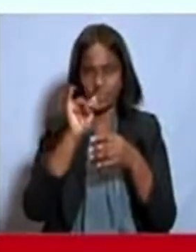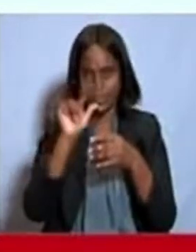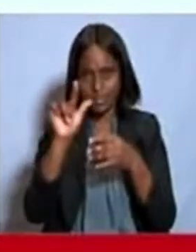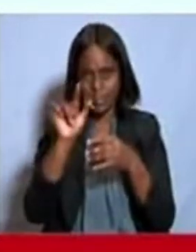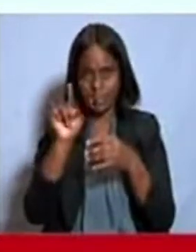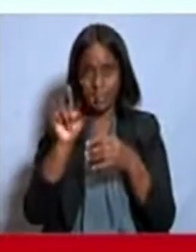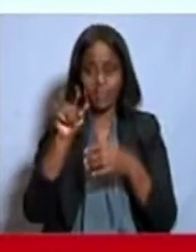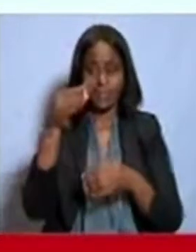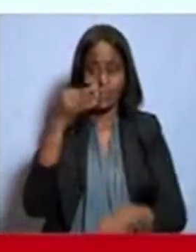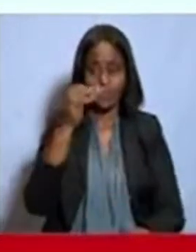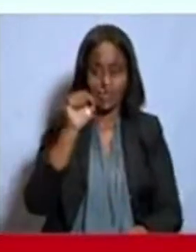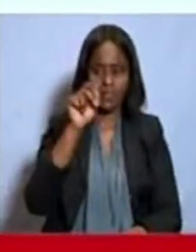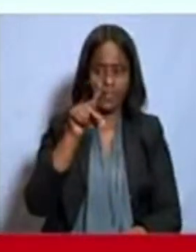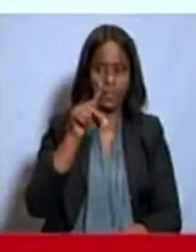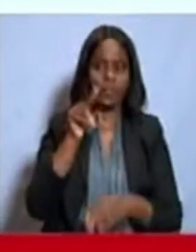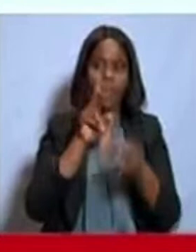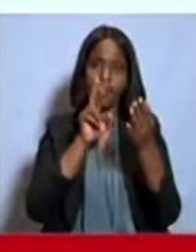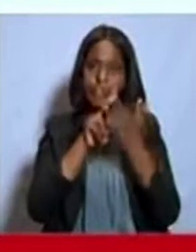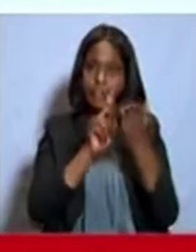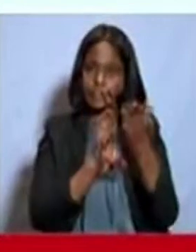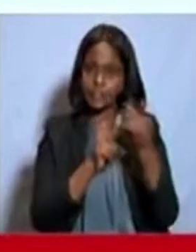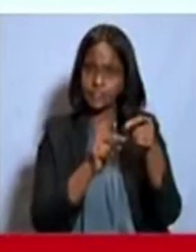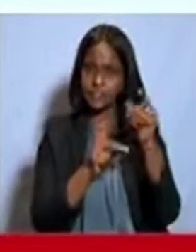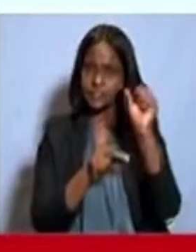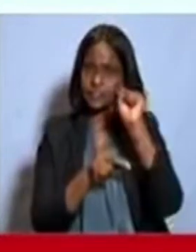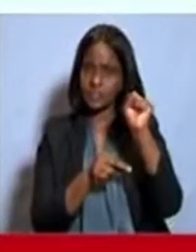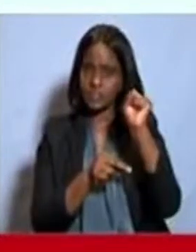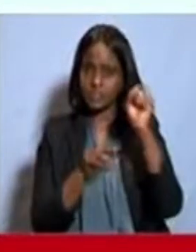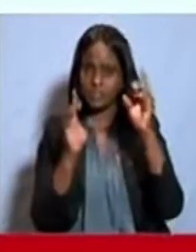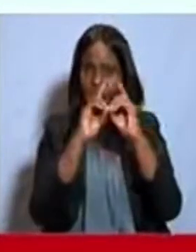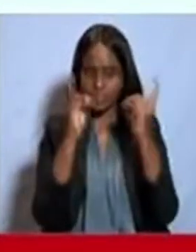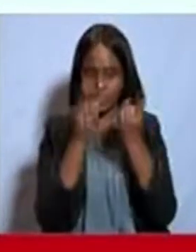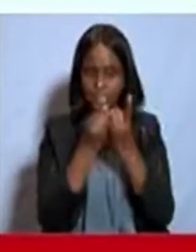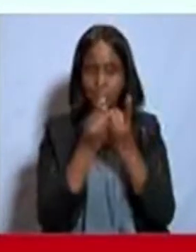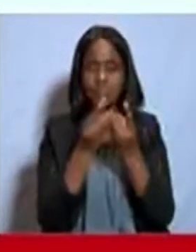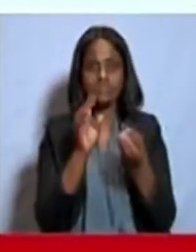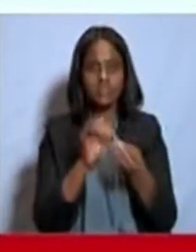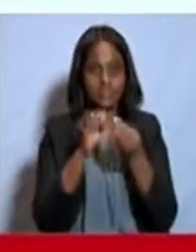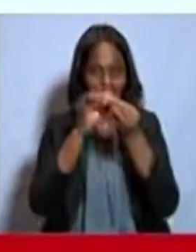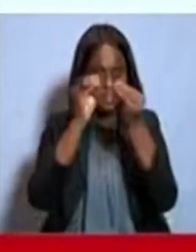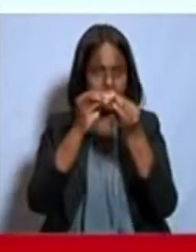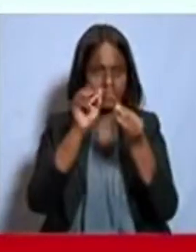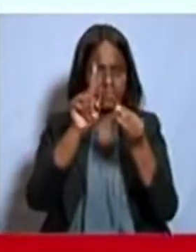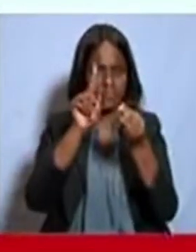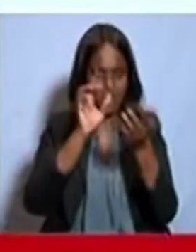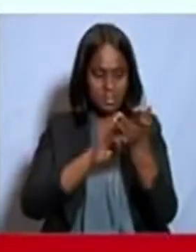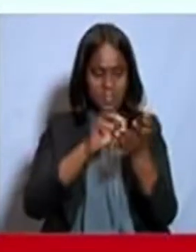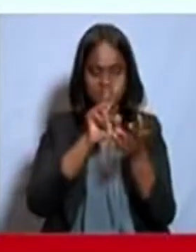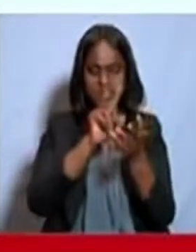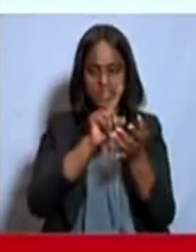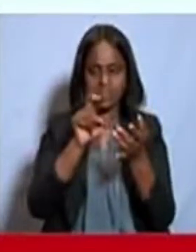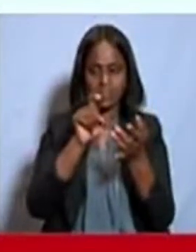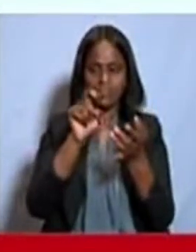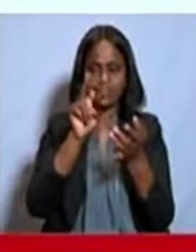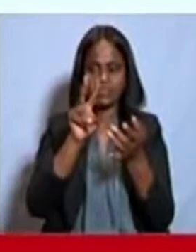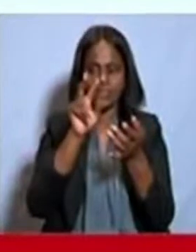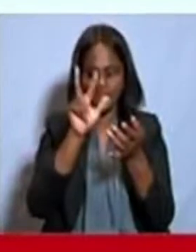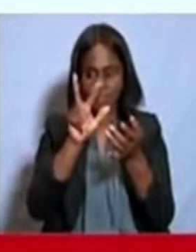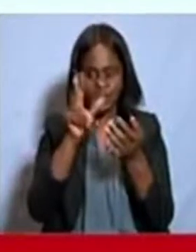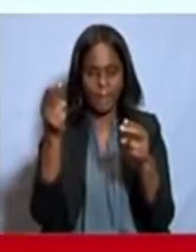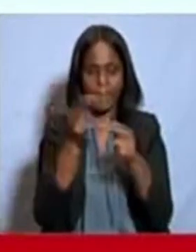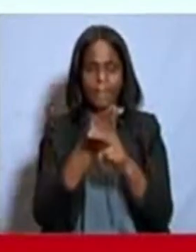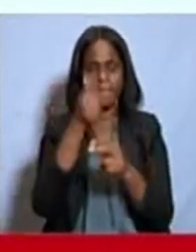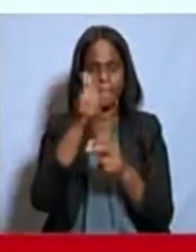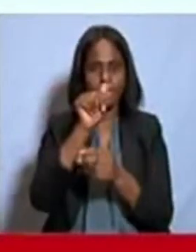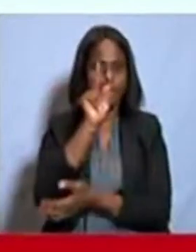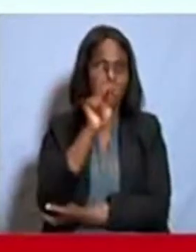FSP reports revealed that Senga district had been allocated a total of 1,123 by 10